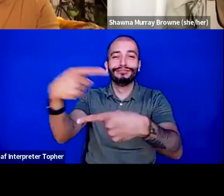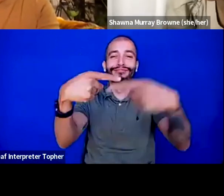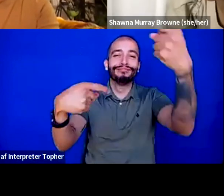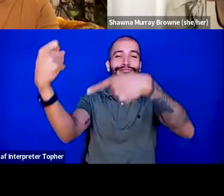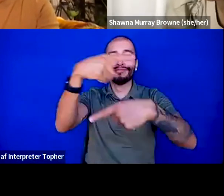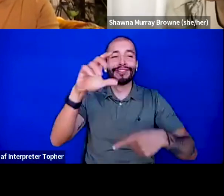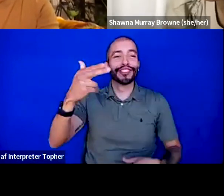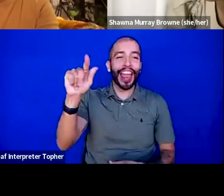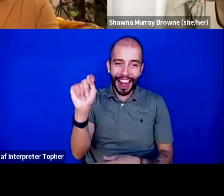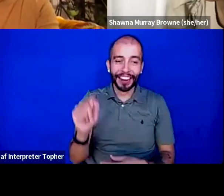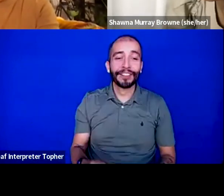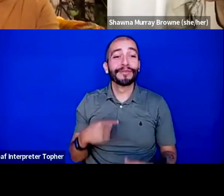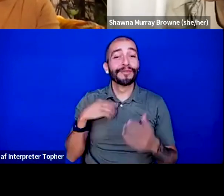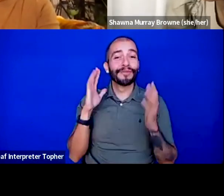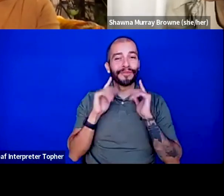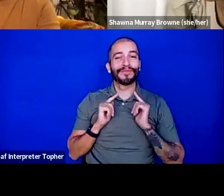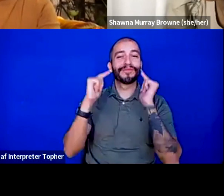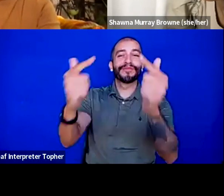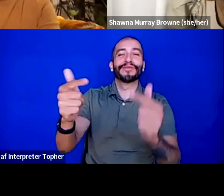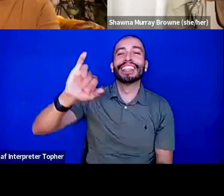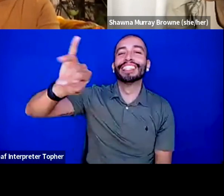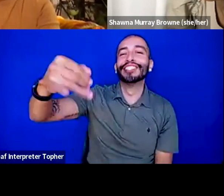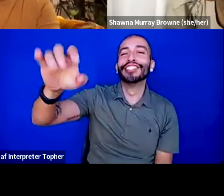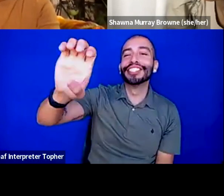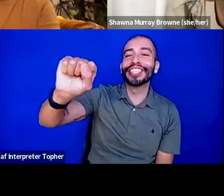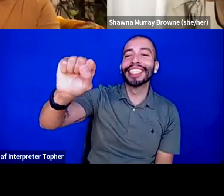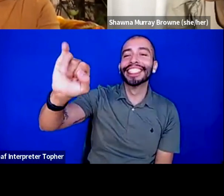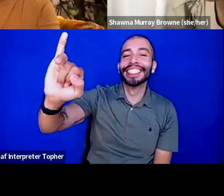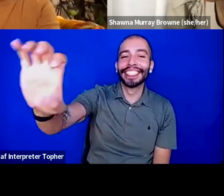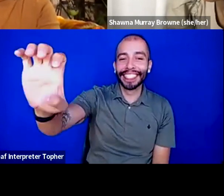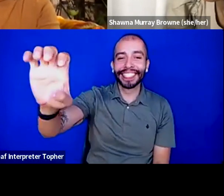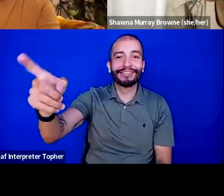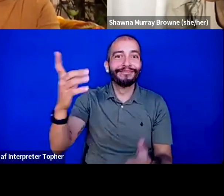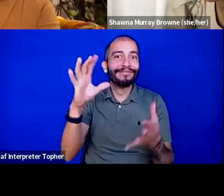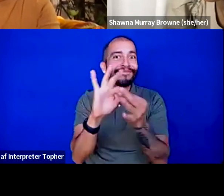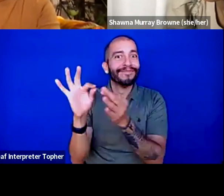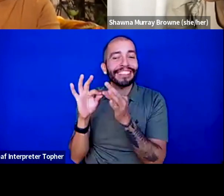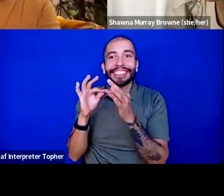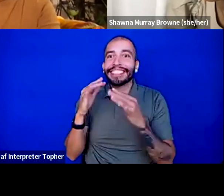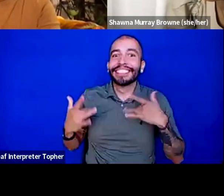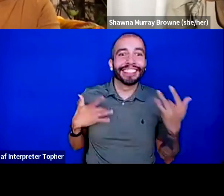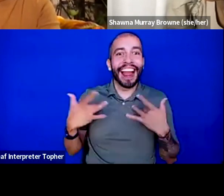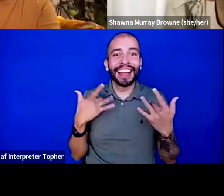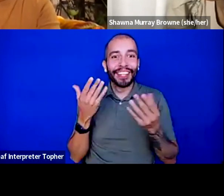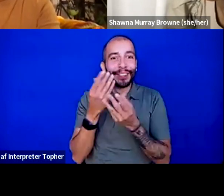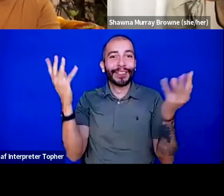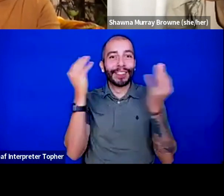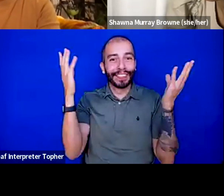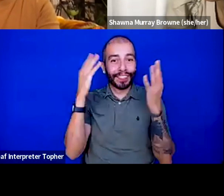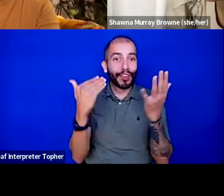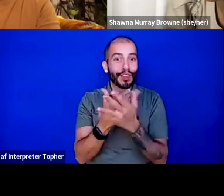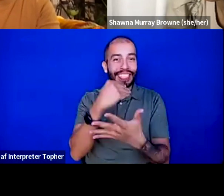some exciting news of a new series that is being launched by IDHA. I just want to extend some